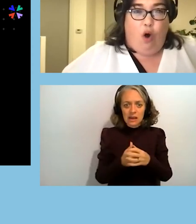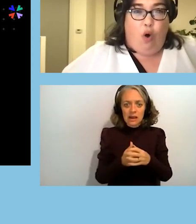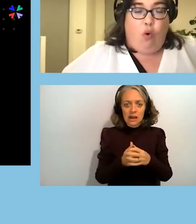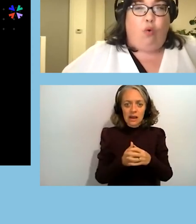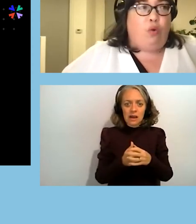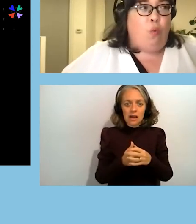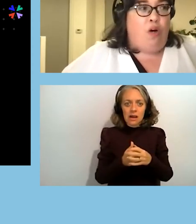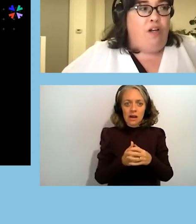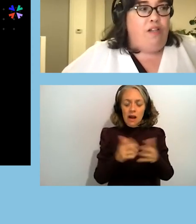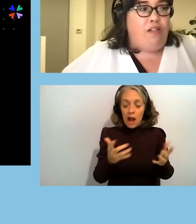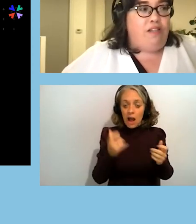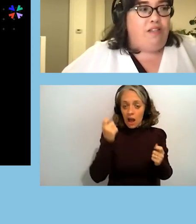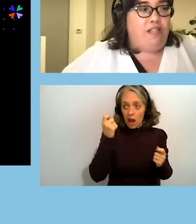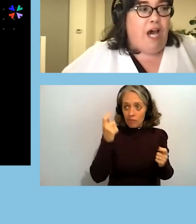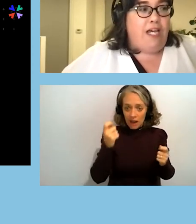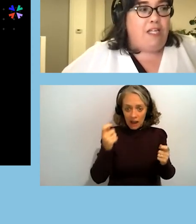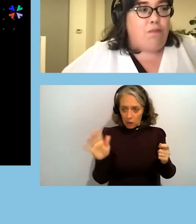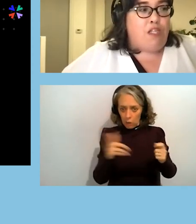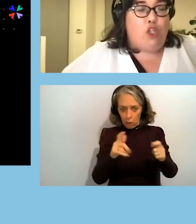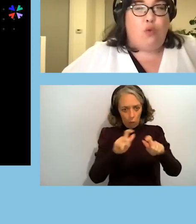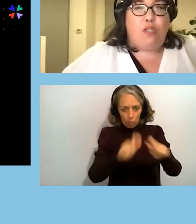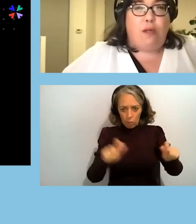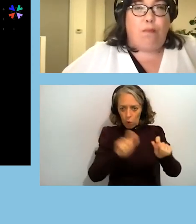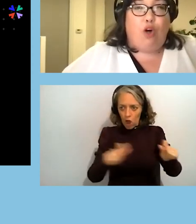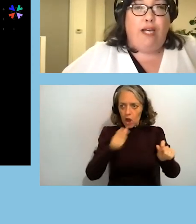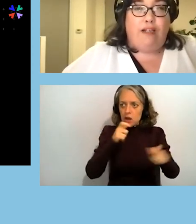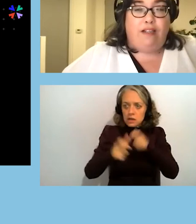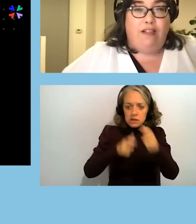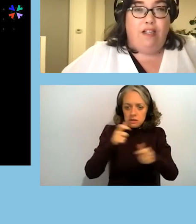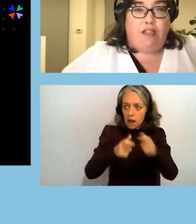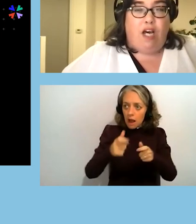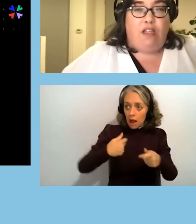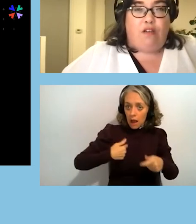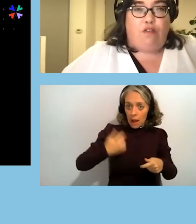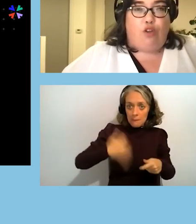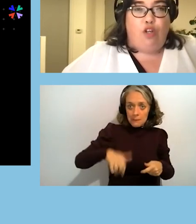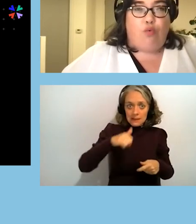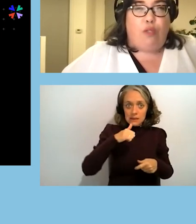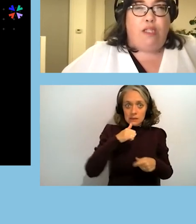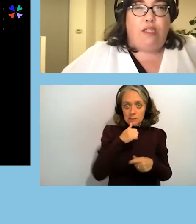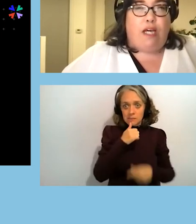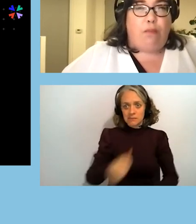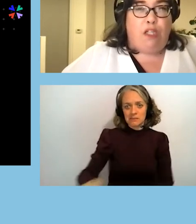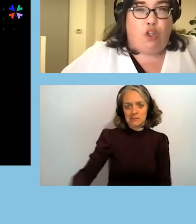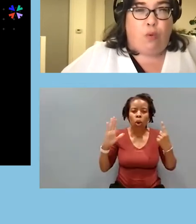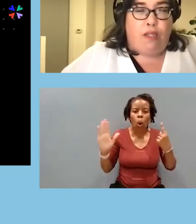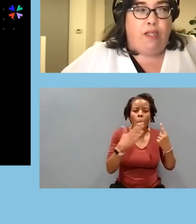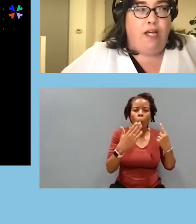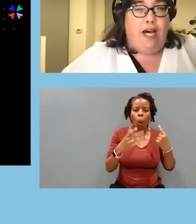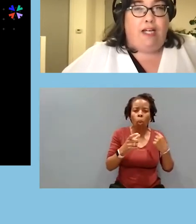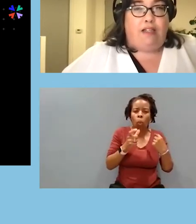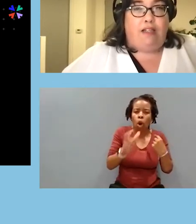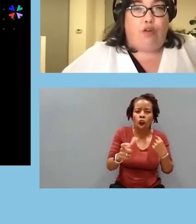that all the words that I had been using prior, the kind of readings I'd been